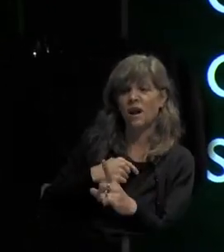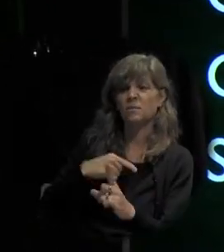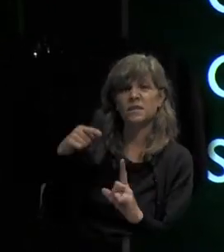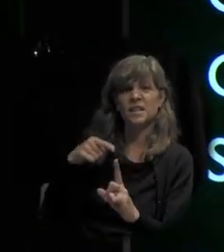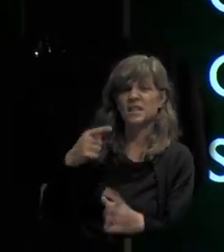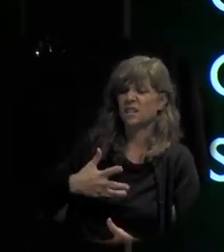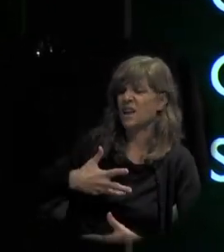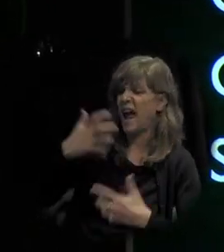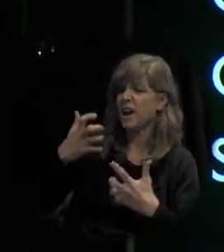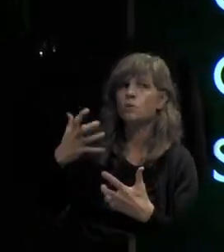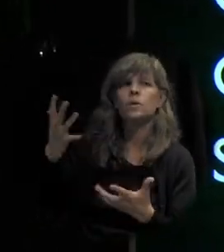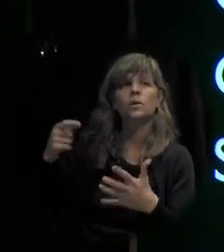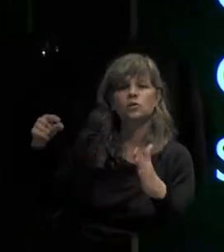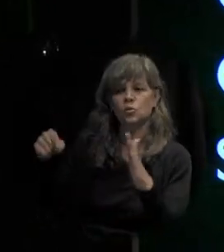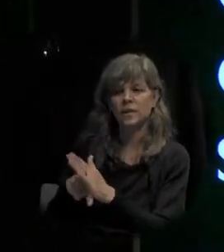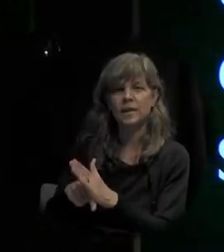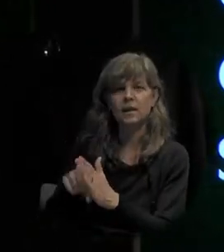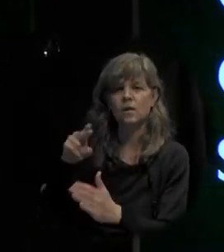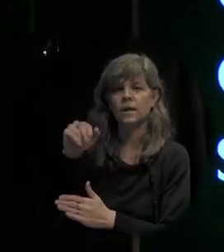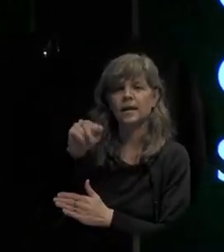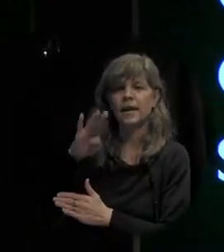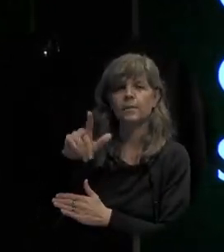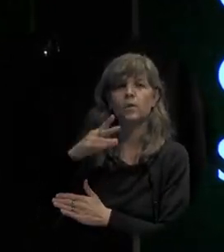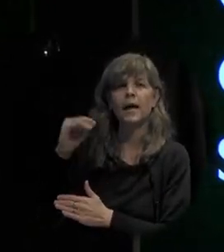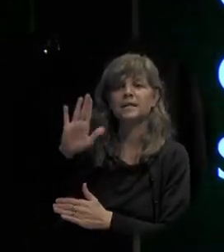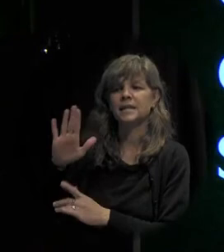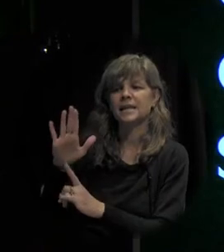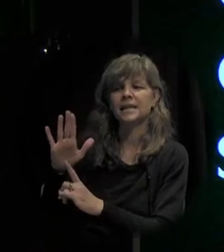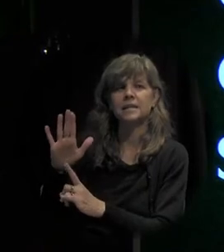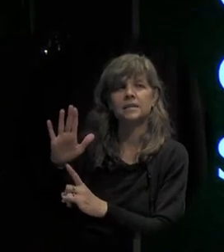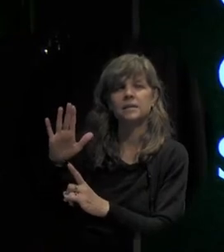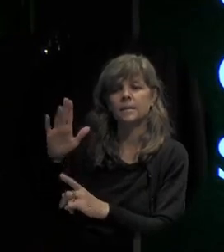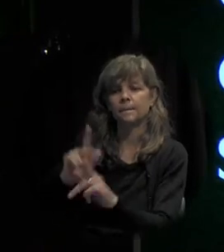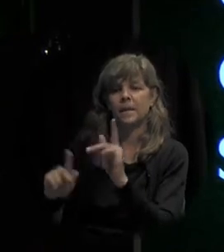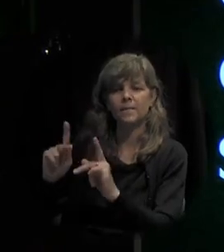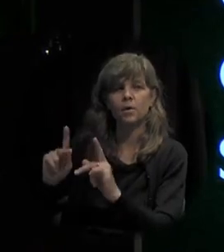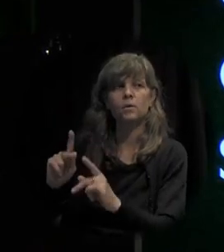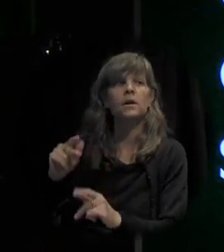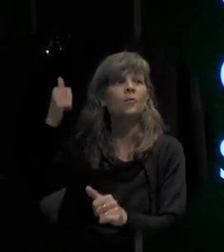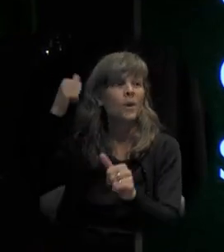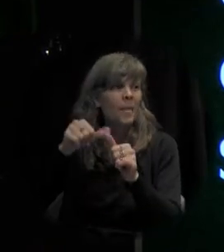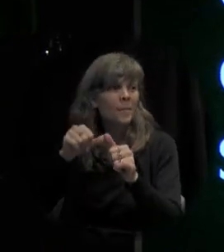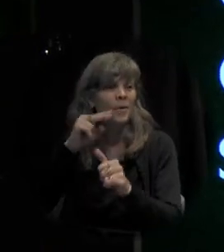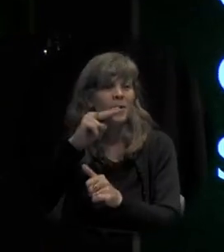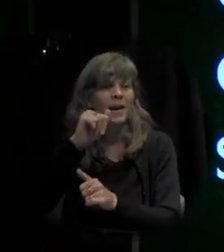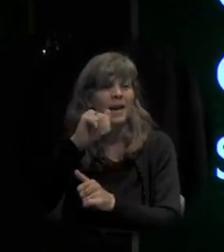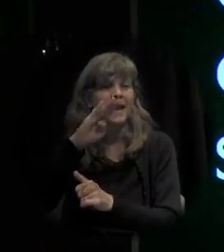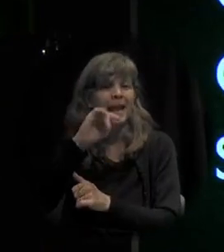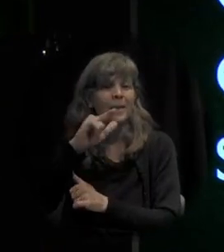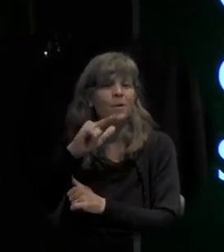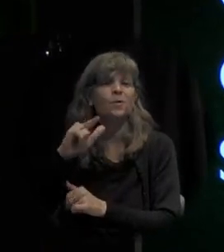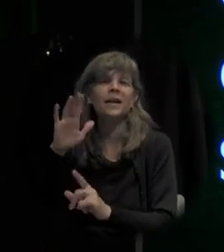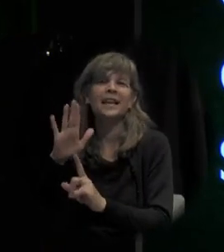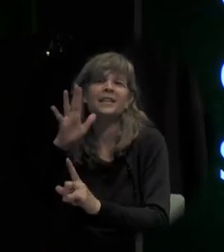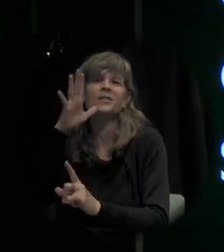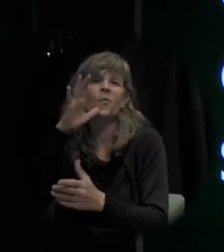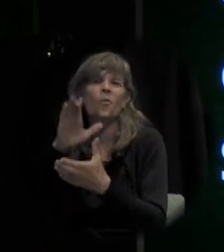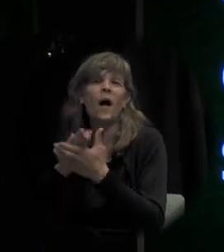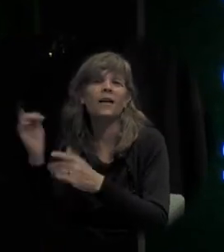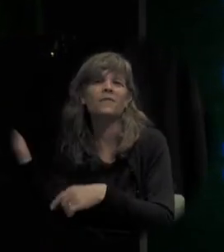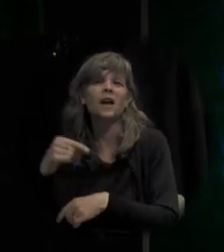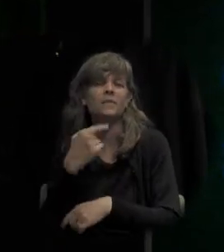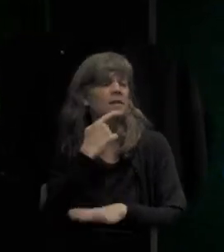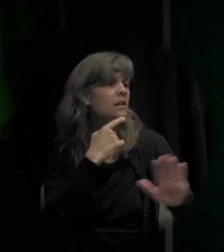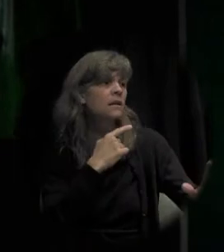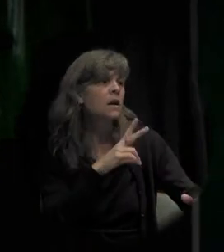men. Nabal's wife, Abigail, intervenes. And she gets to David first, gives him a gift, and basically says,